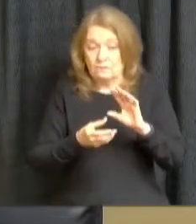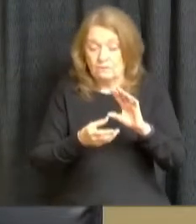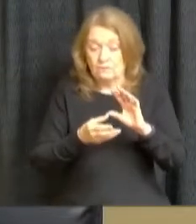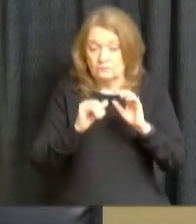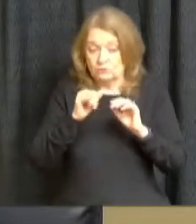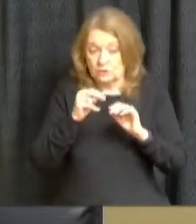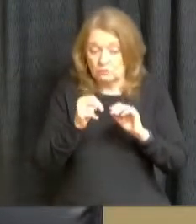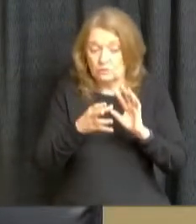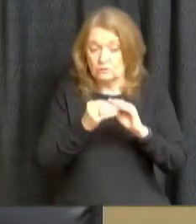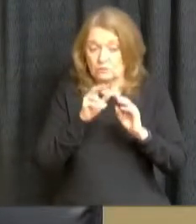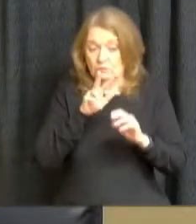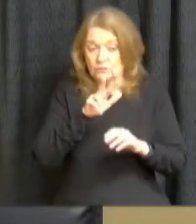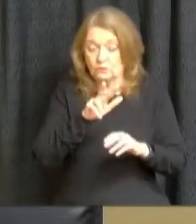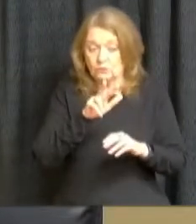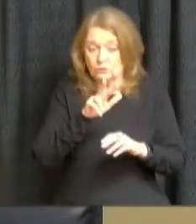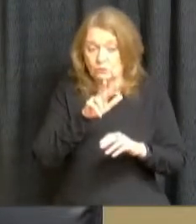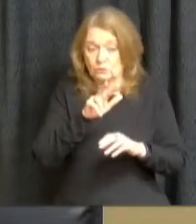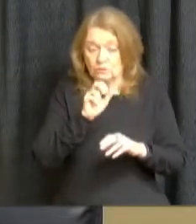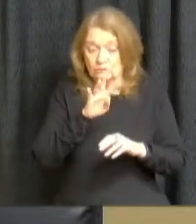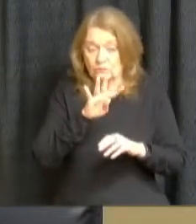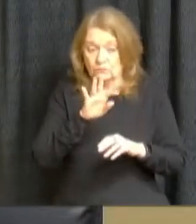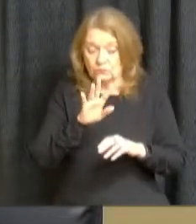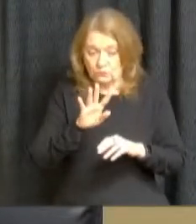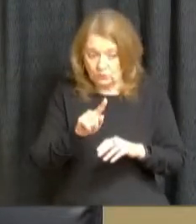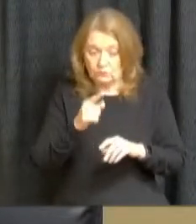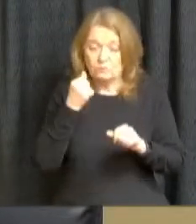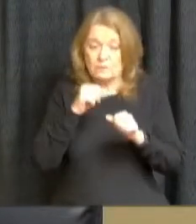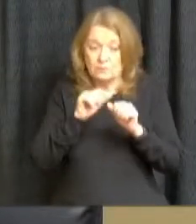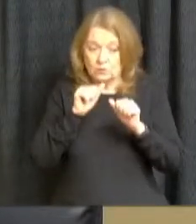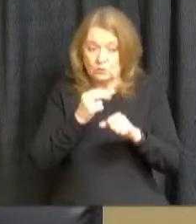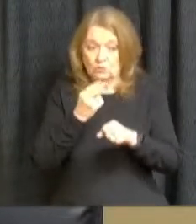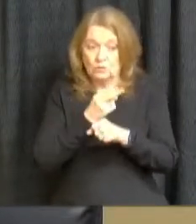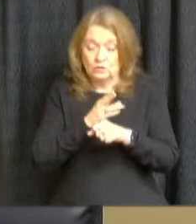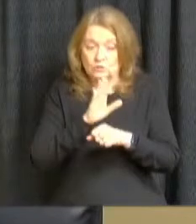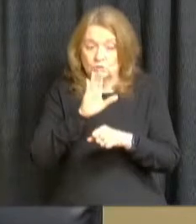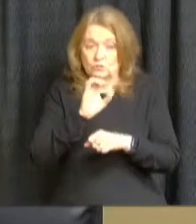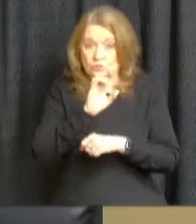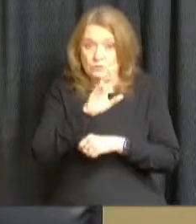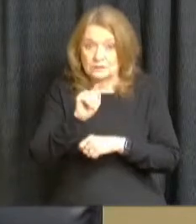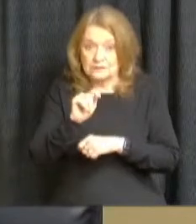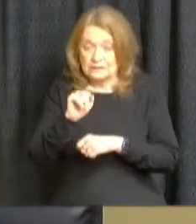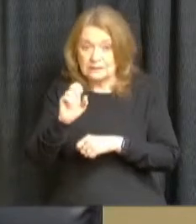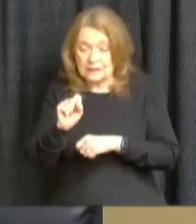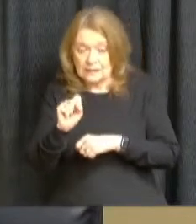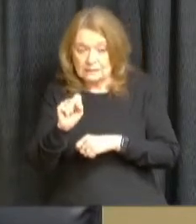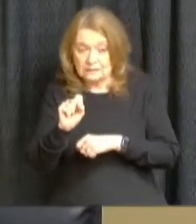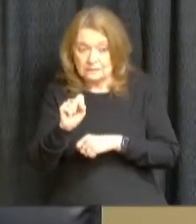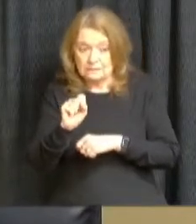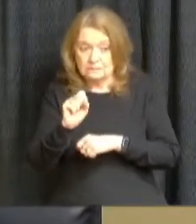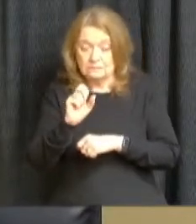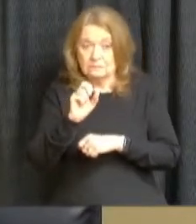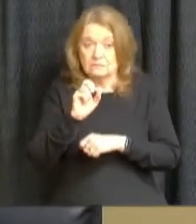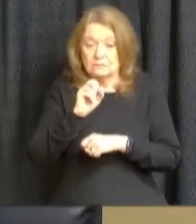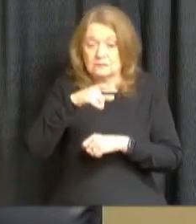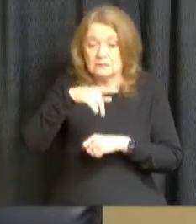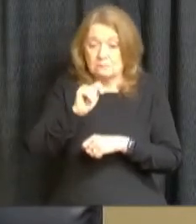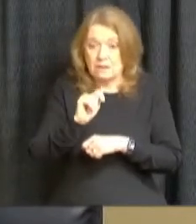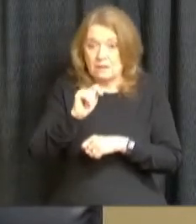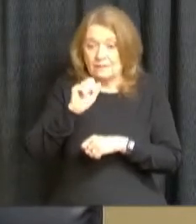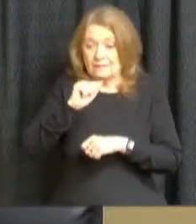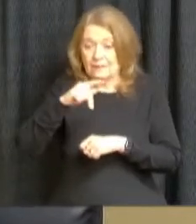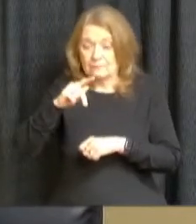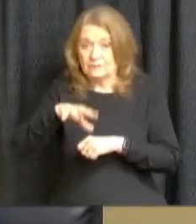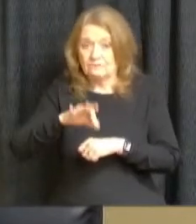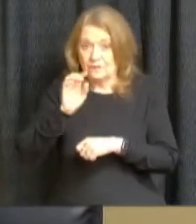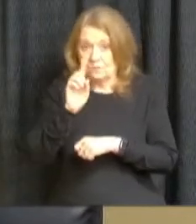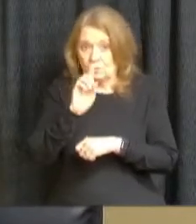was 3,421. Please remember, you can use your CTS spot apps to find the